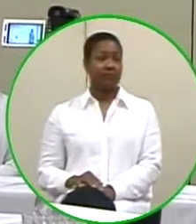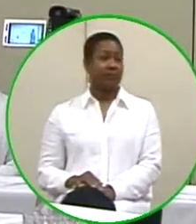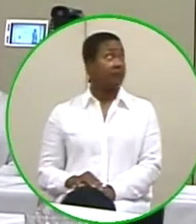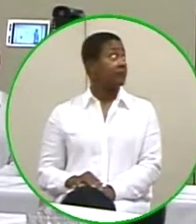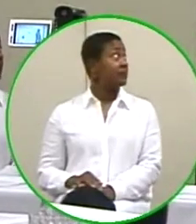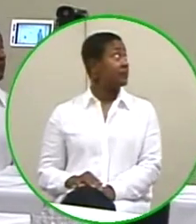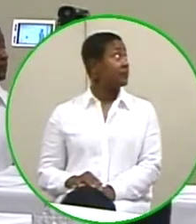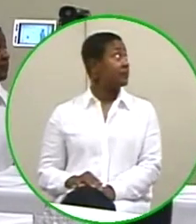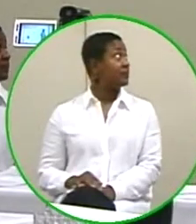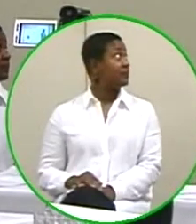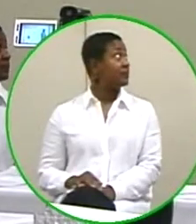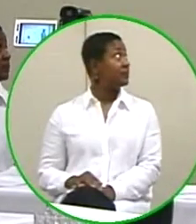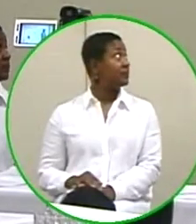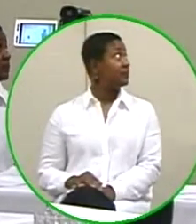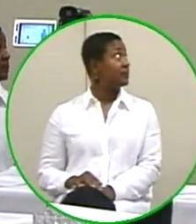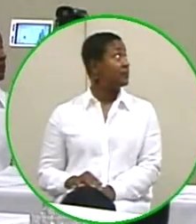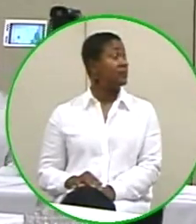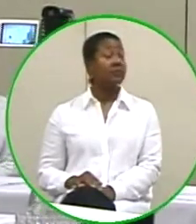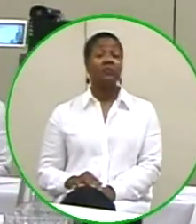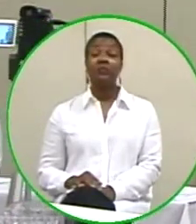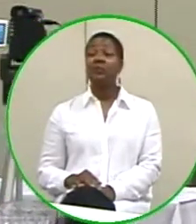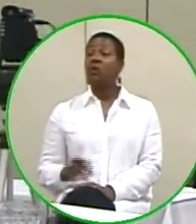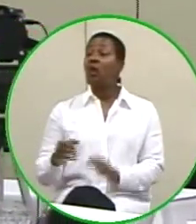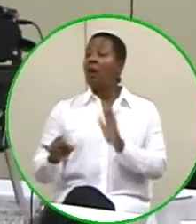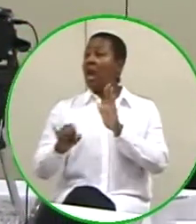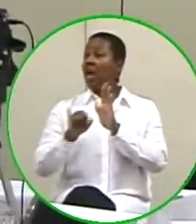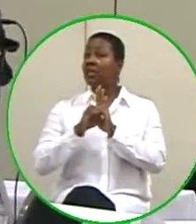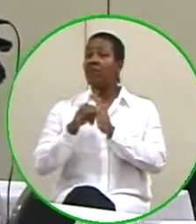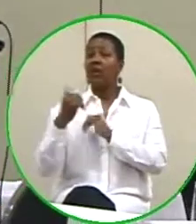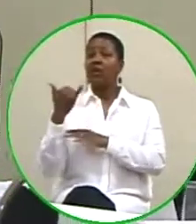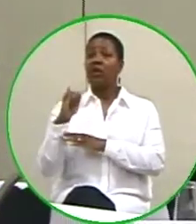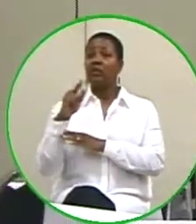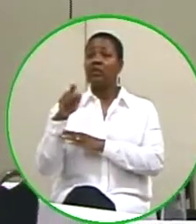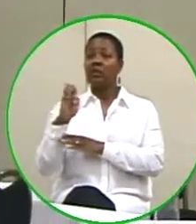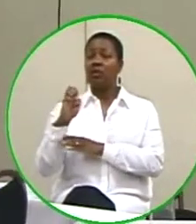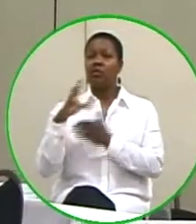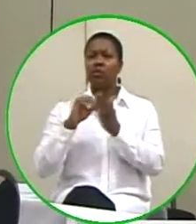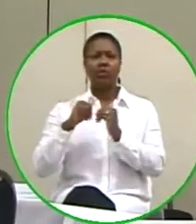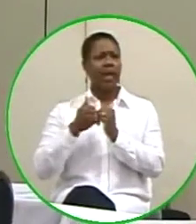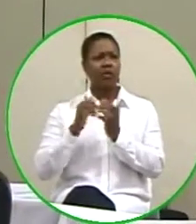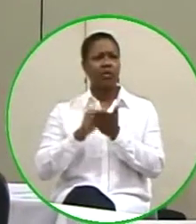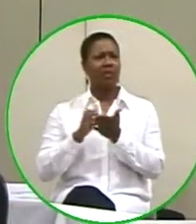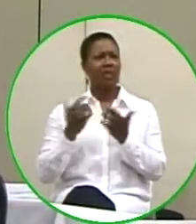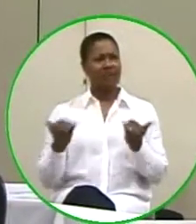see. Okay. So how are you identifying your yellow zone students currently?